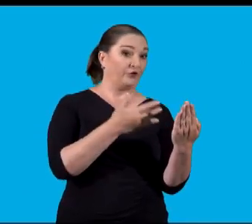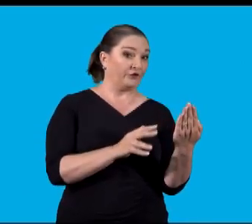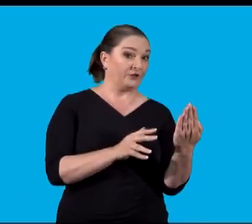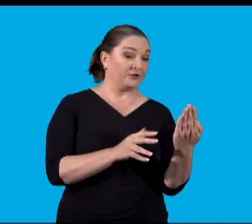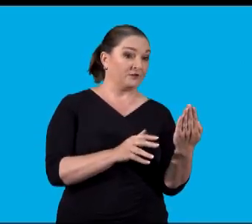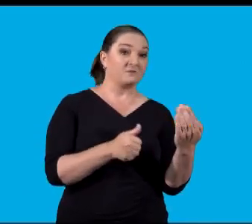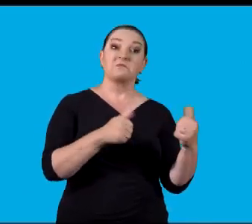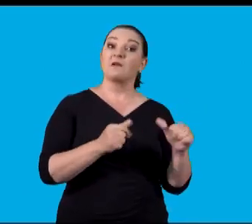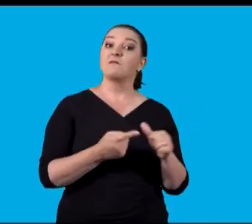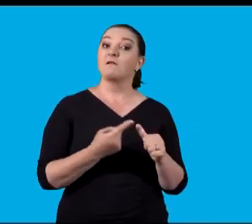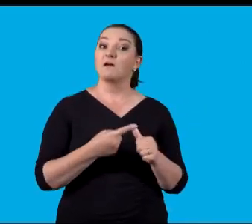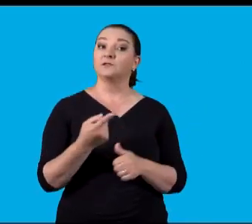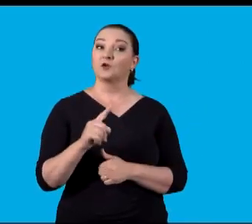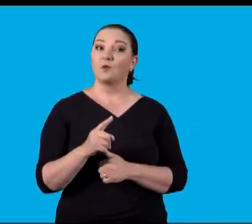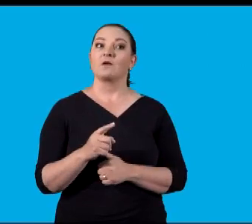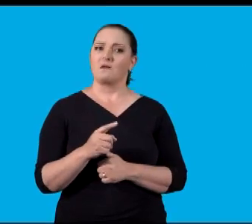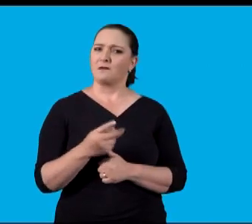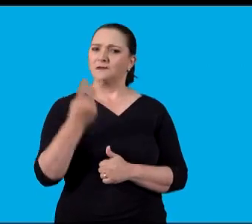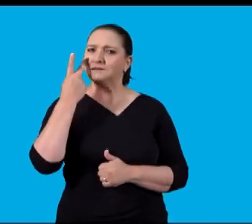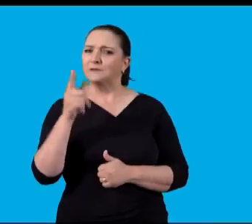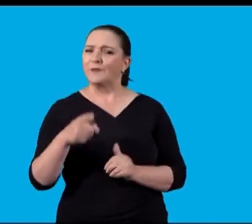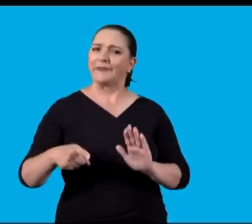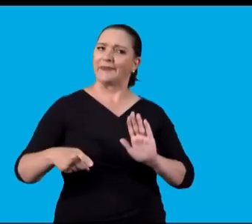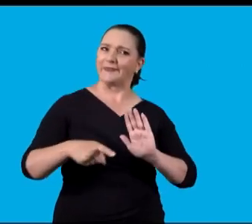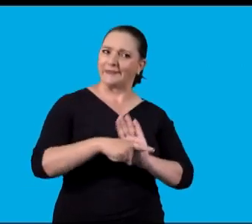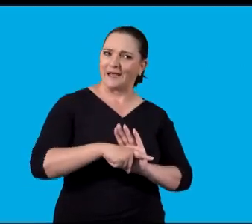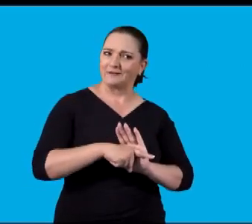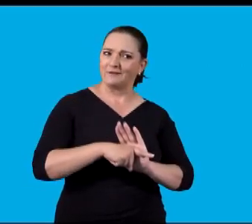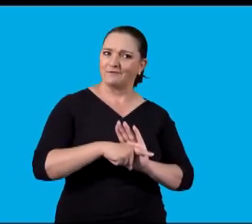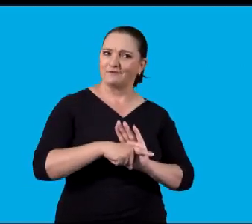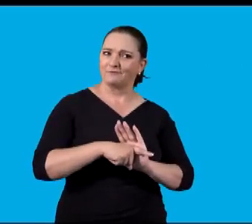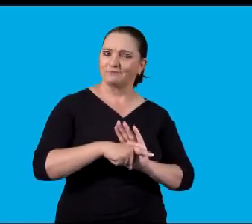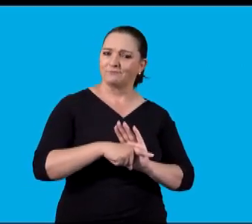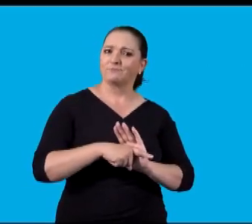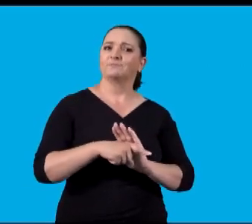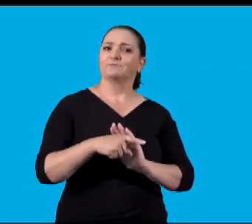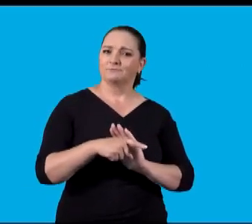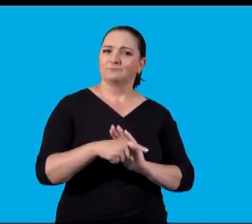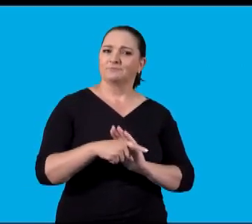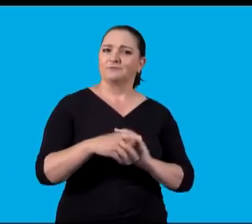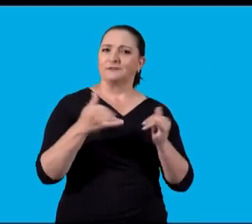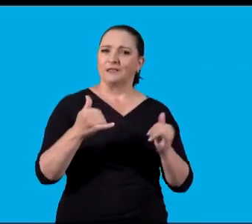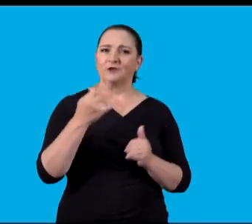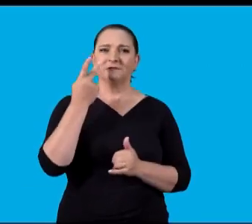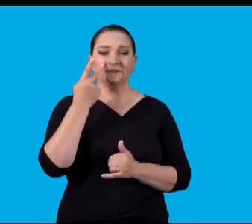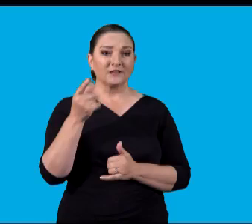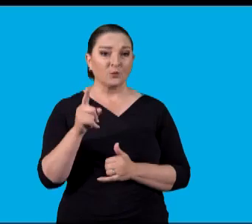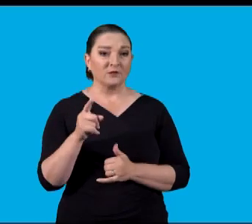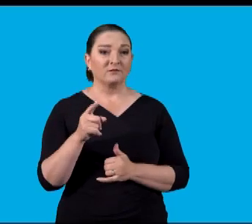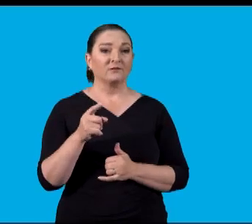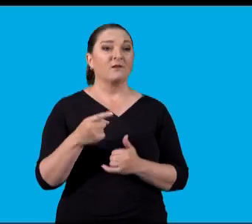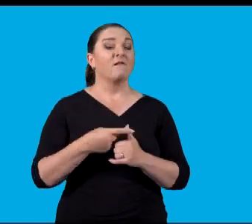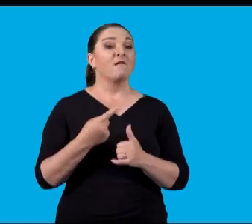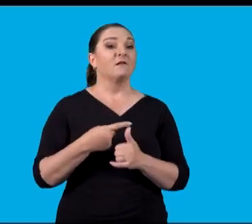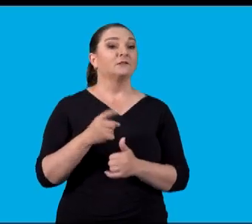1,638,000, and then okay. Now you can see my answer has a negative sign in front. That means when I come here, I'm now